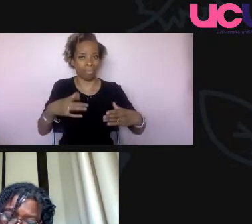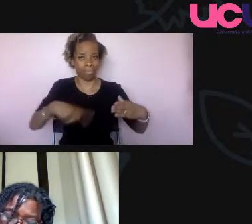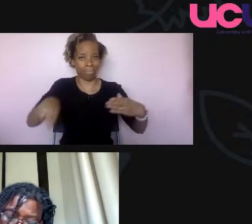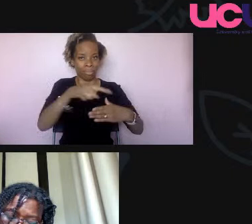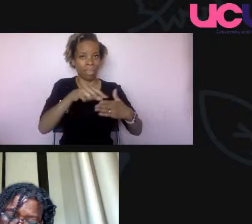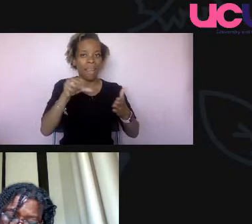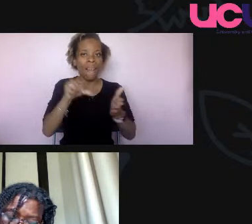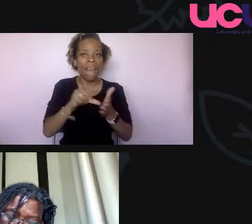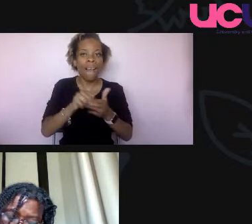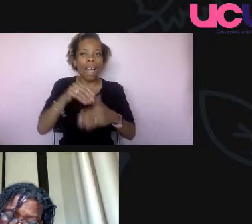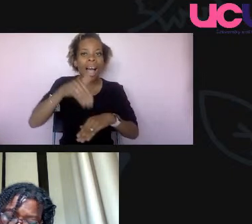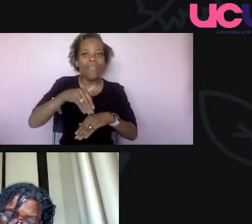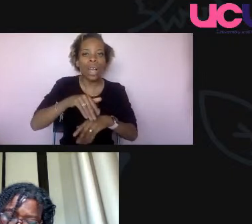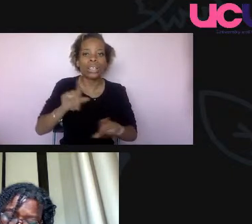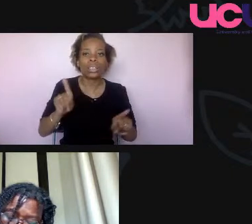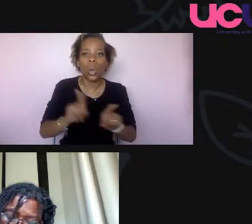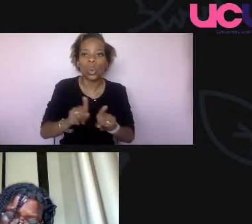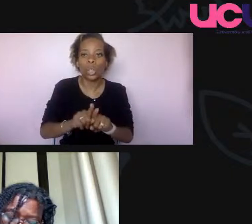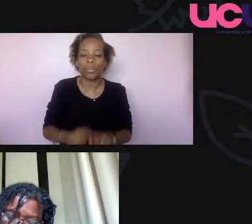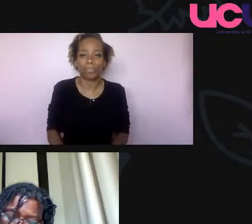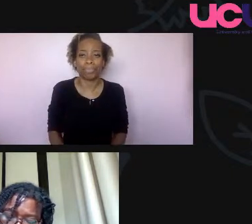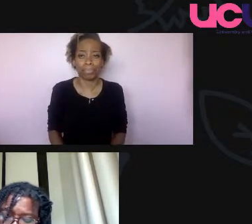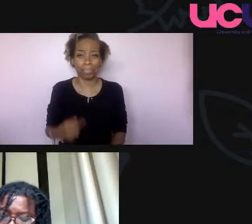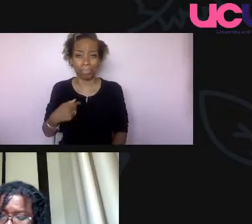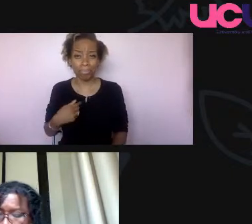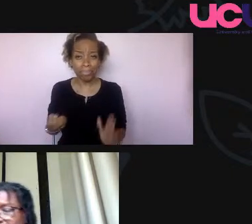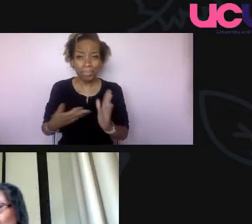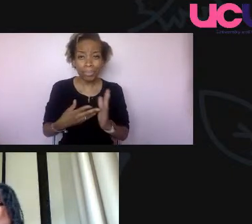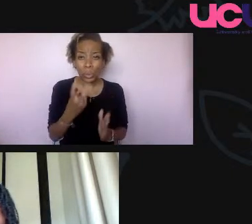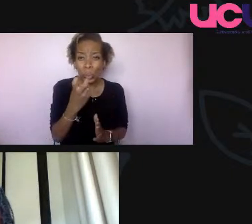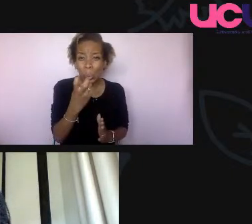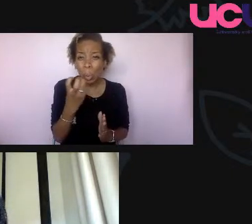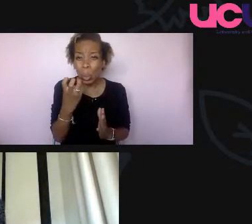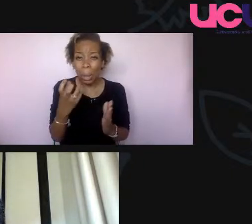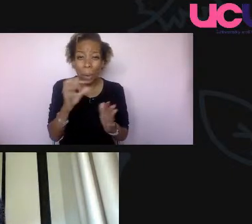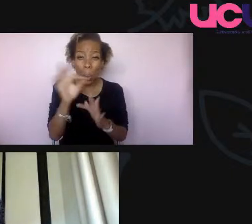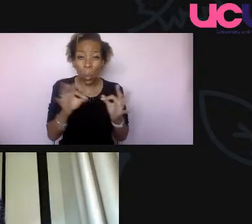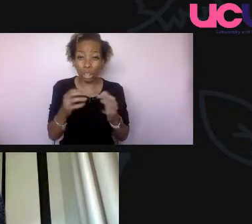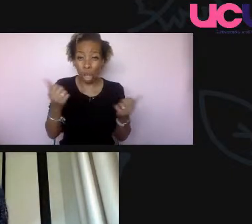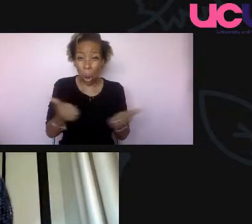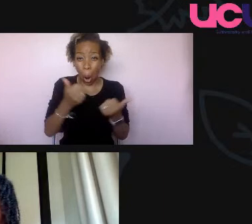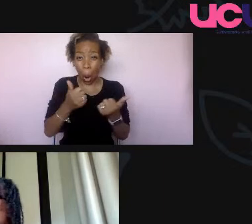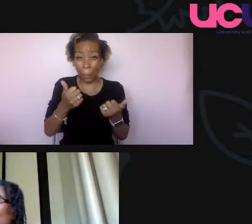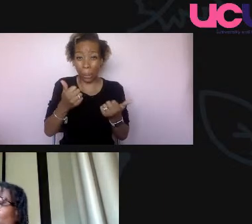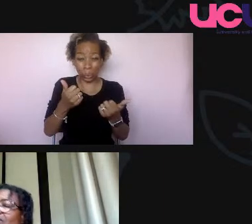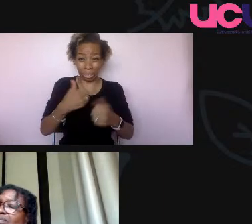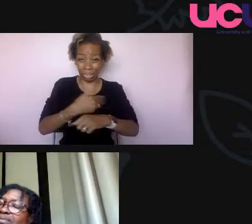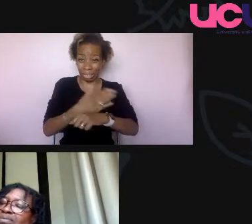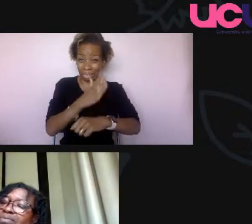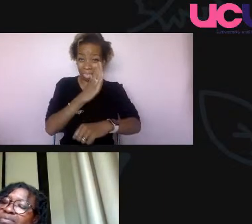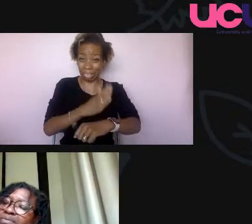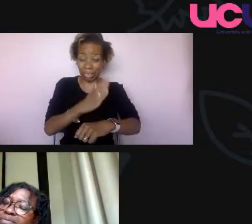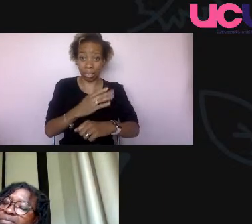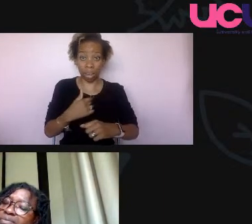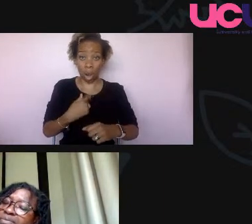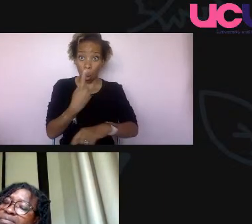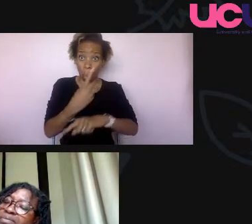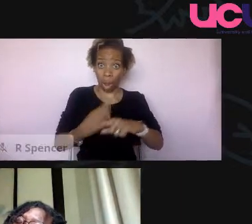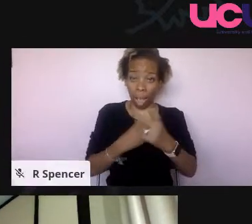you. I'm going to try and get a couple more questions in. We're almost at time. It's whizzed past this